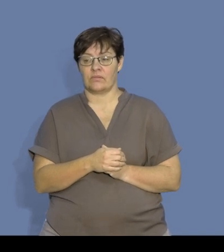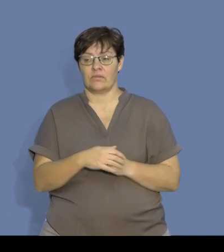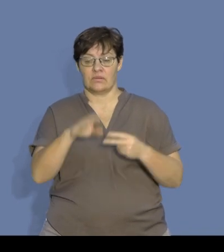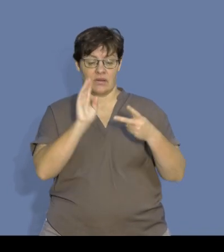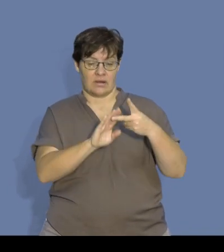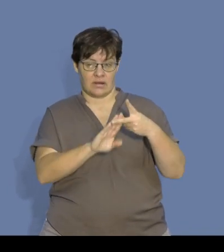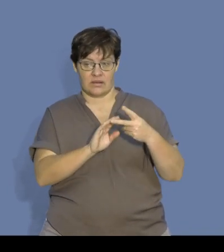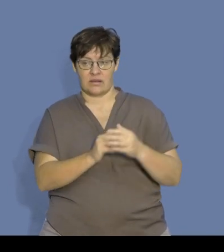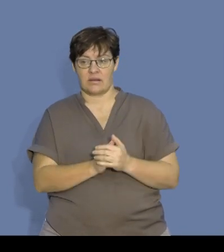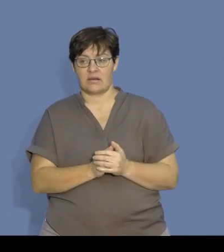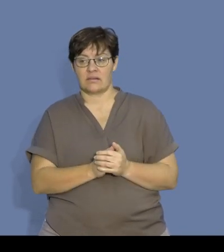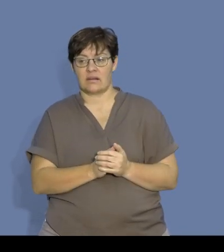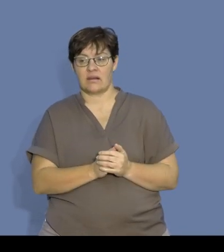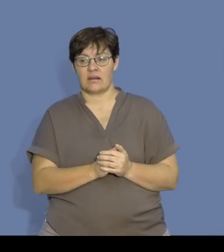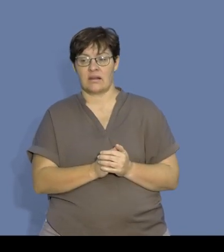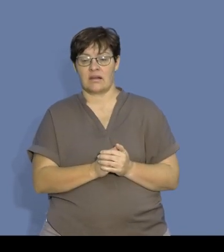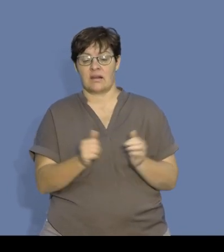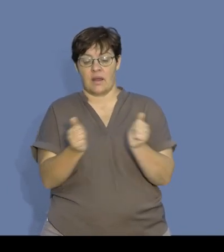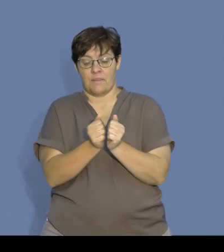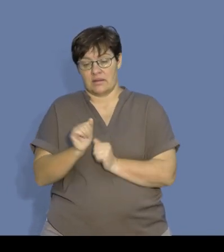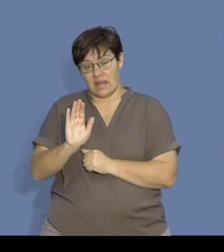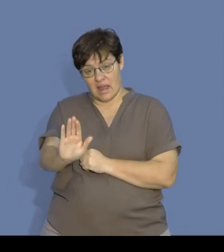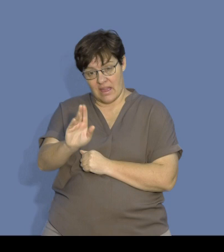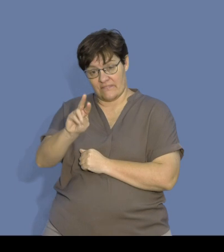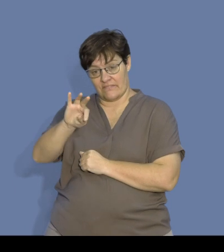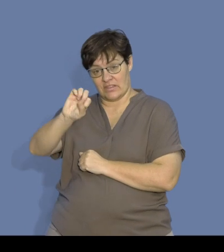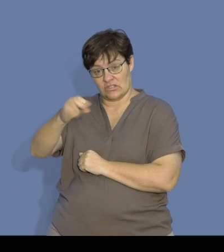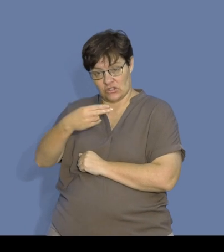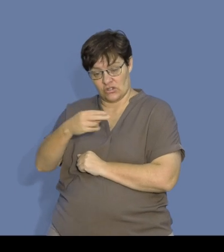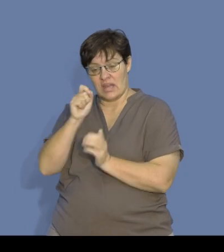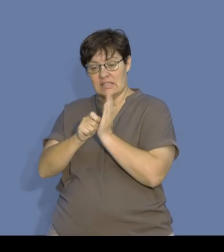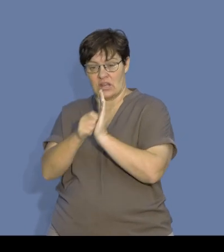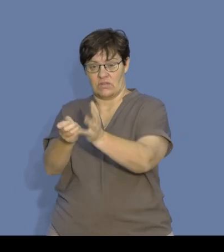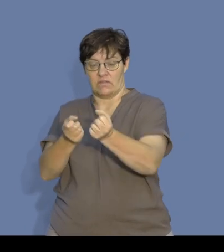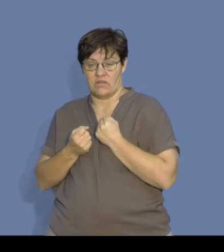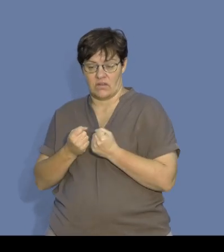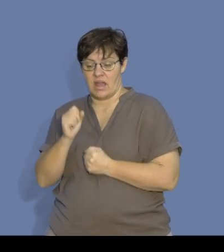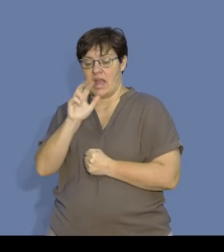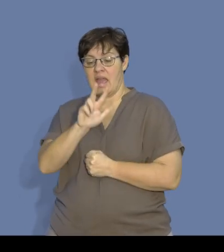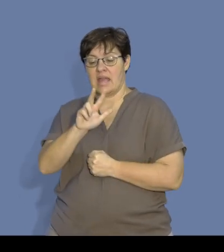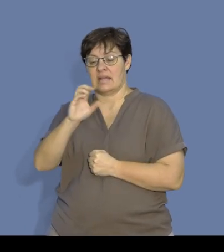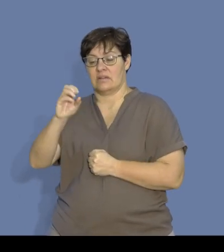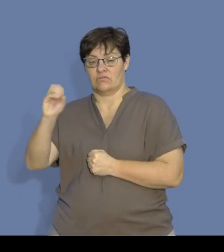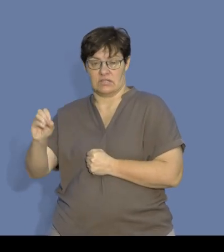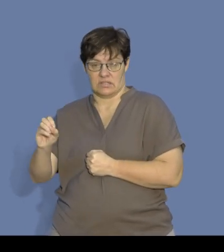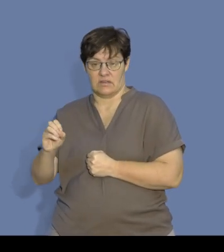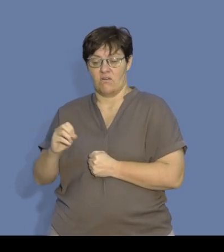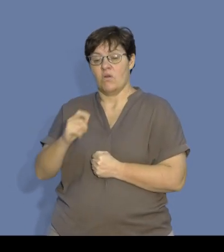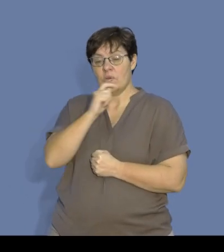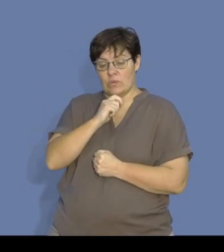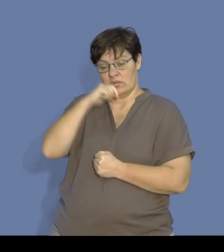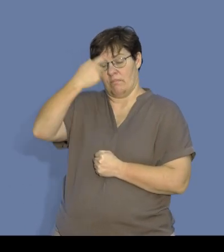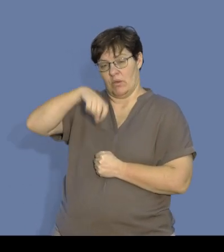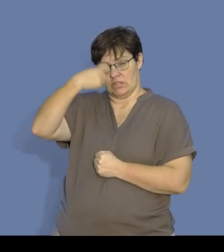the next part. Partner Vish took stationery for 800 Rand for